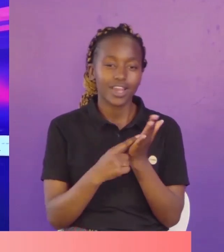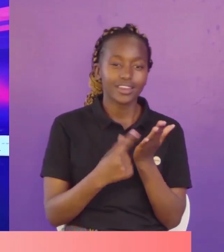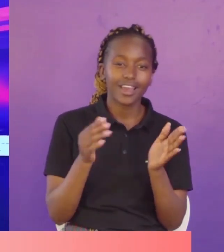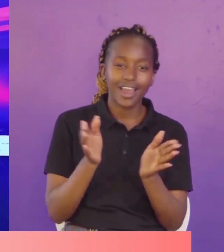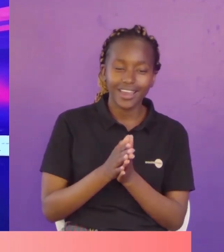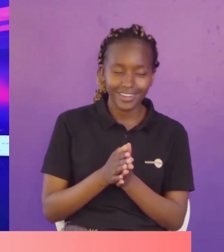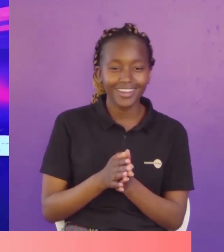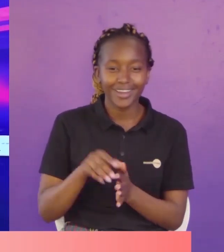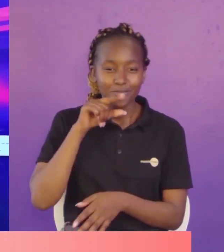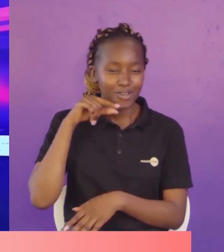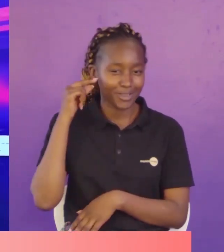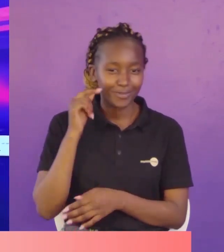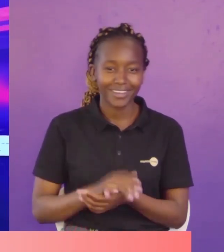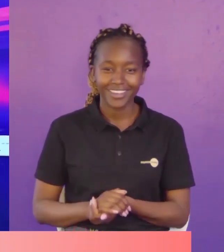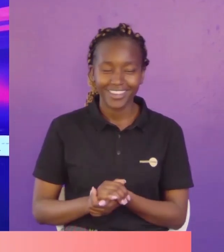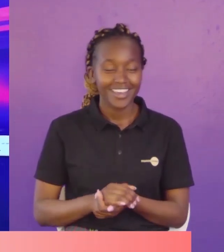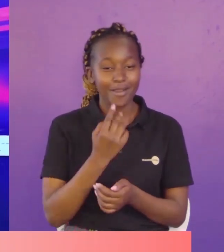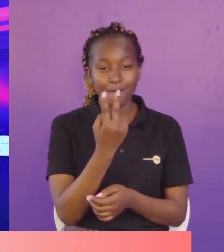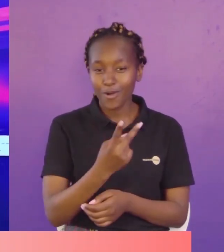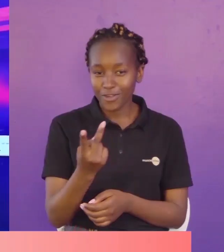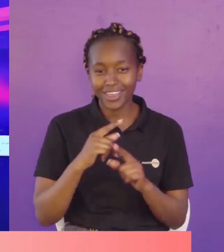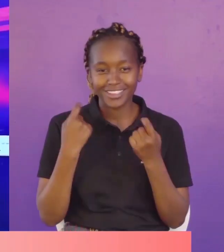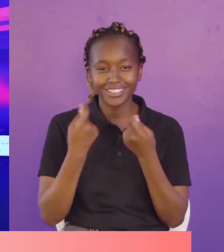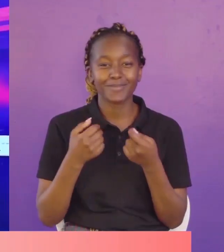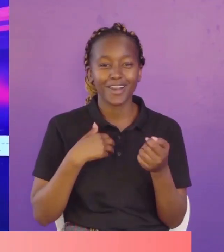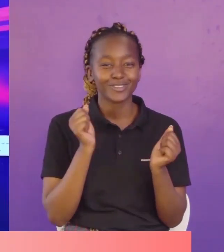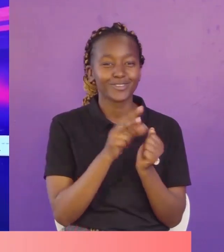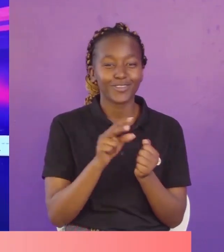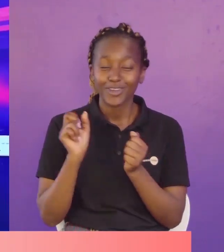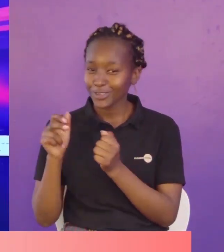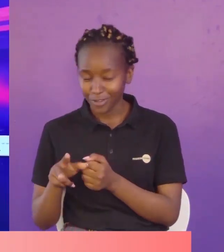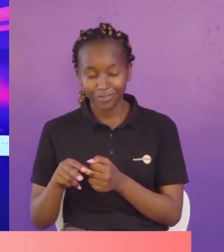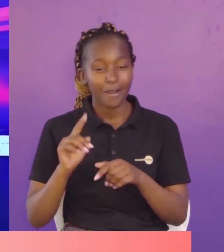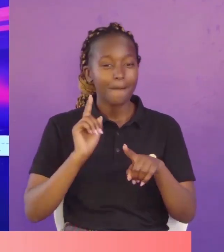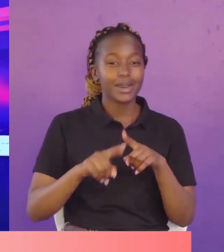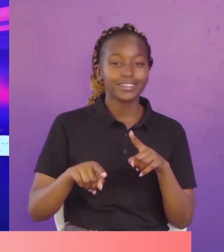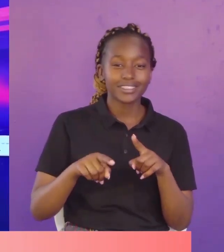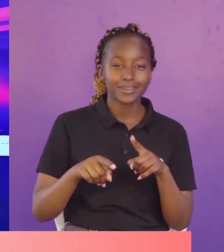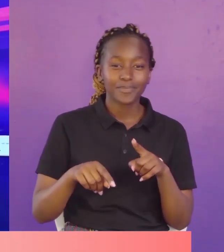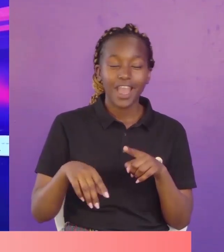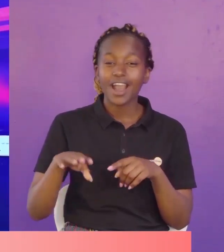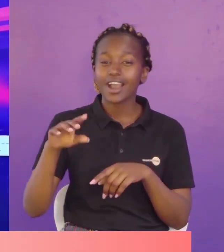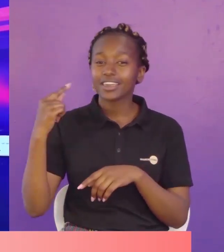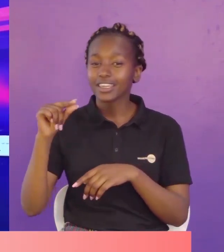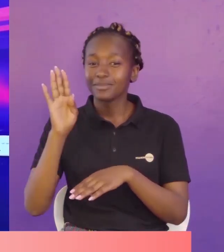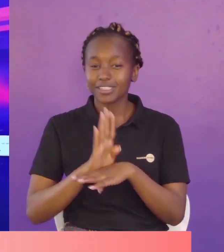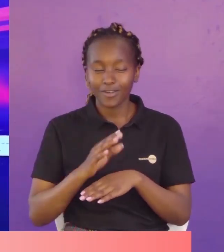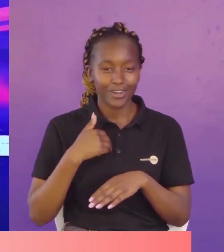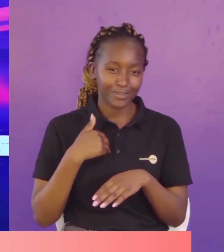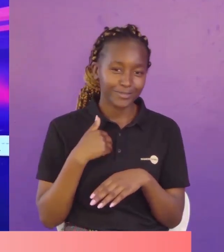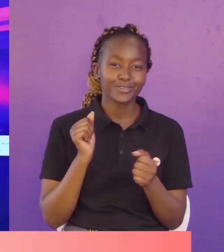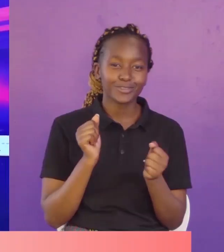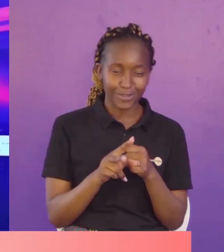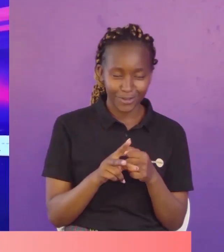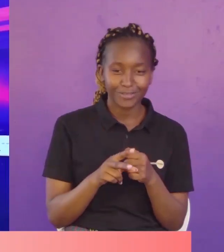have 12 each. Yes. 12 points each, while Guinea-Bissau have 10 points. So it is a matter of